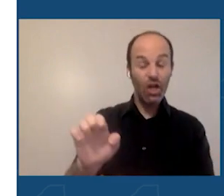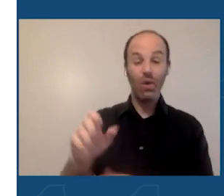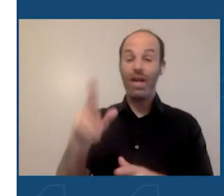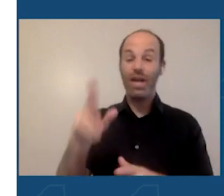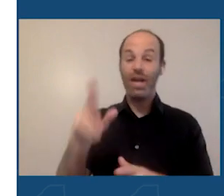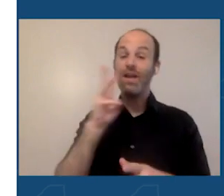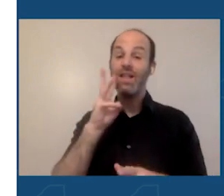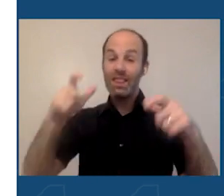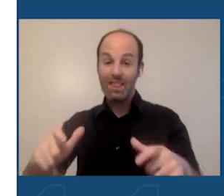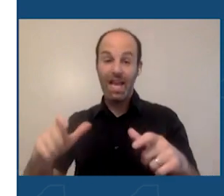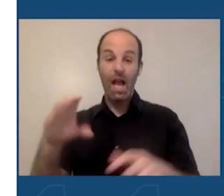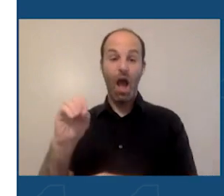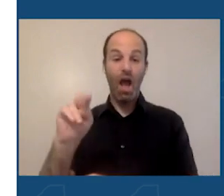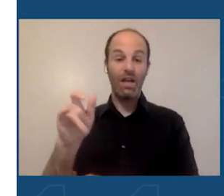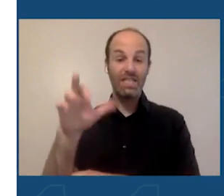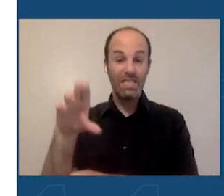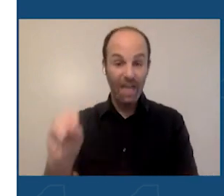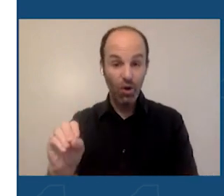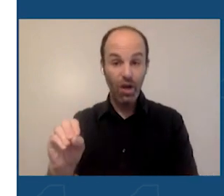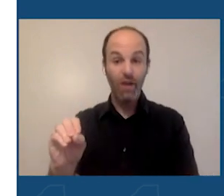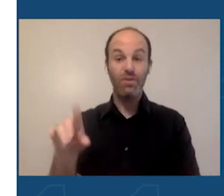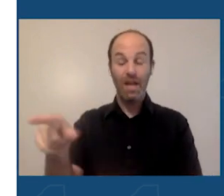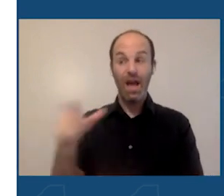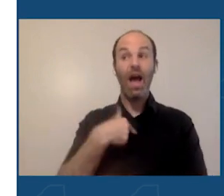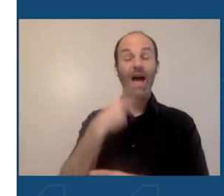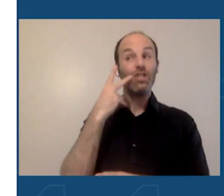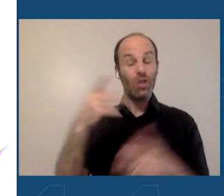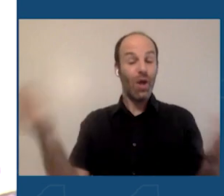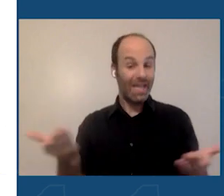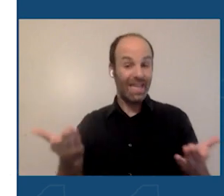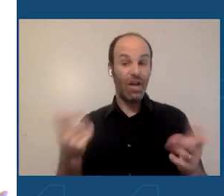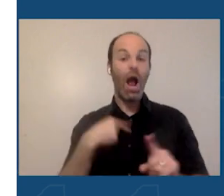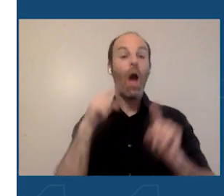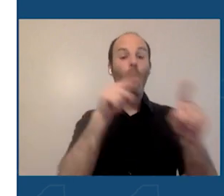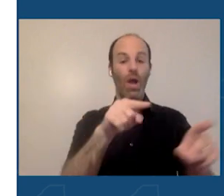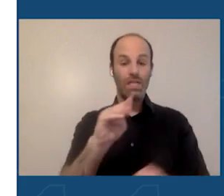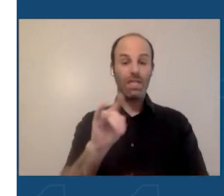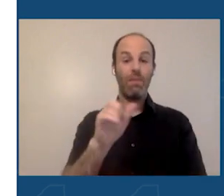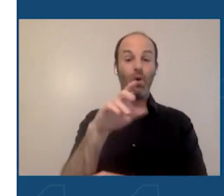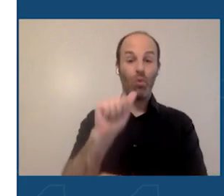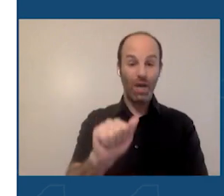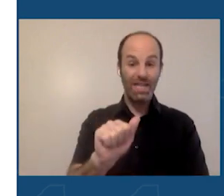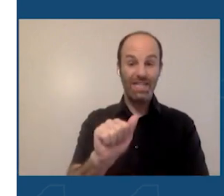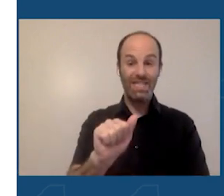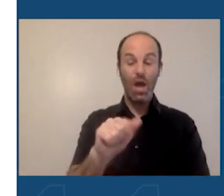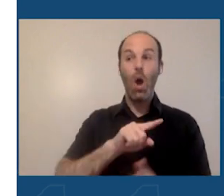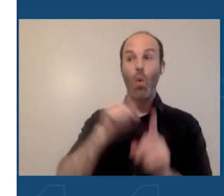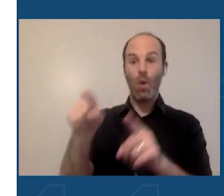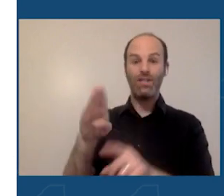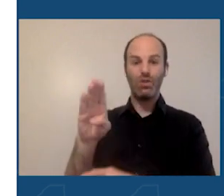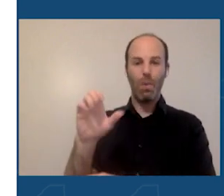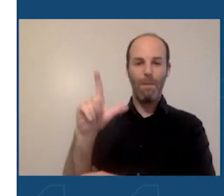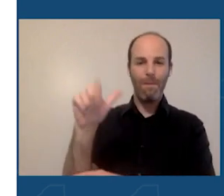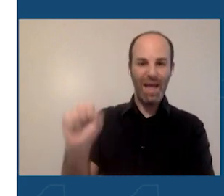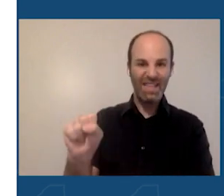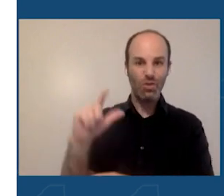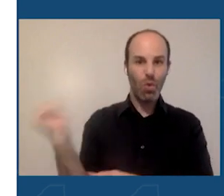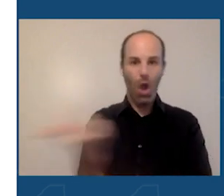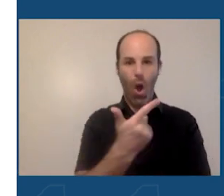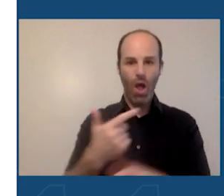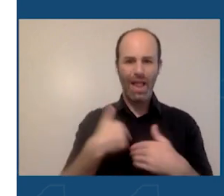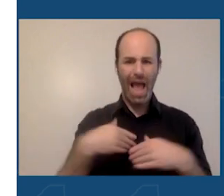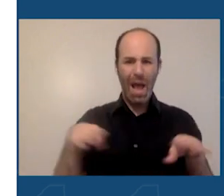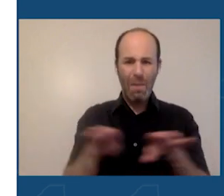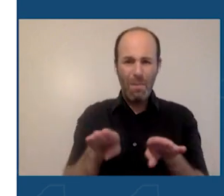and did go to the marinas and walked in Bella's. Oh my God, we all had boots on. Poor Missy was walking through